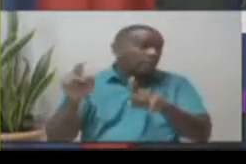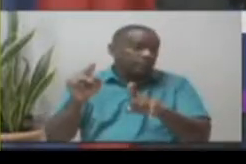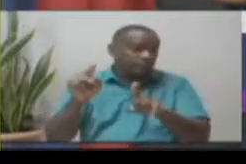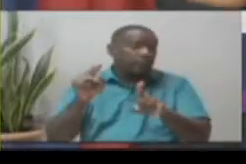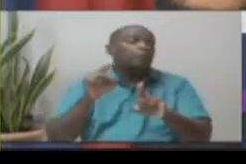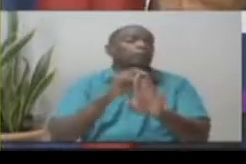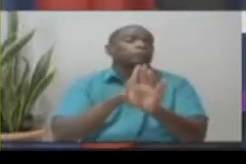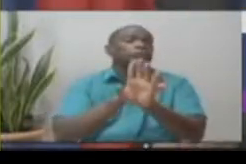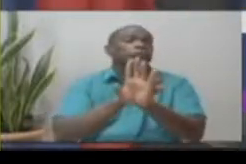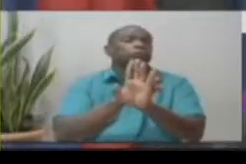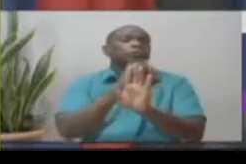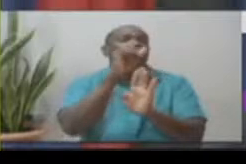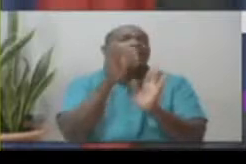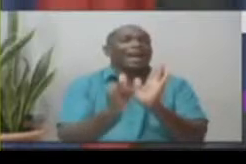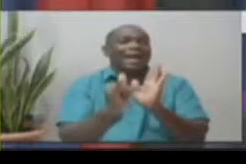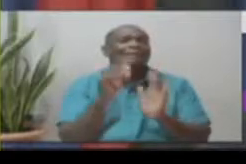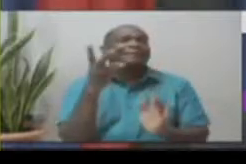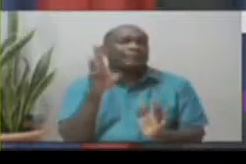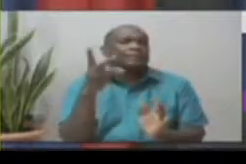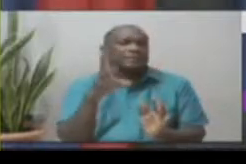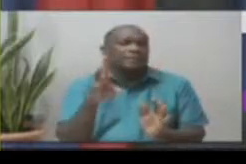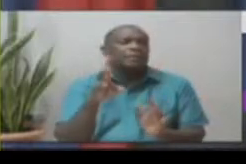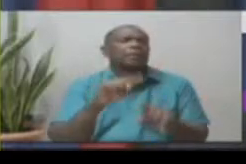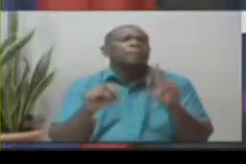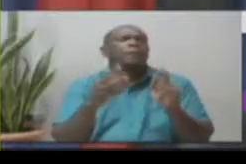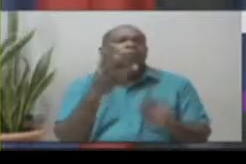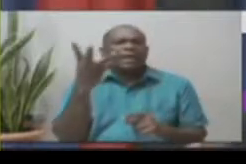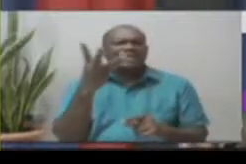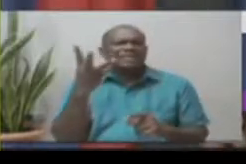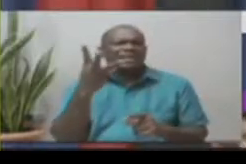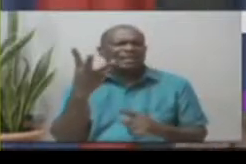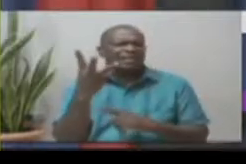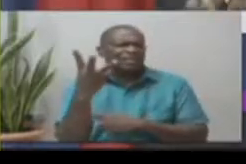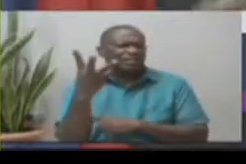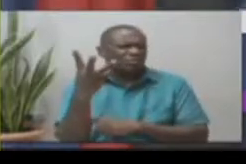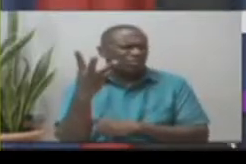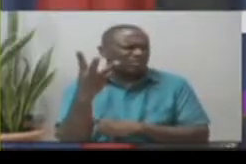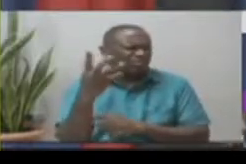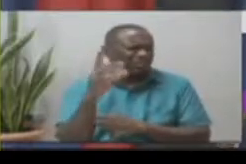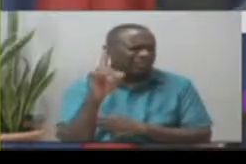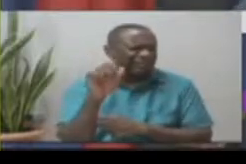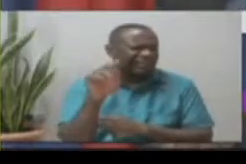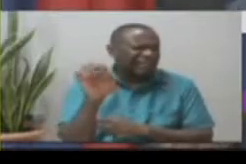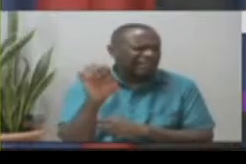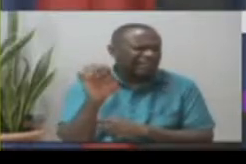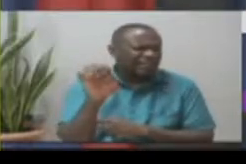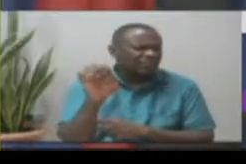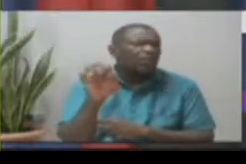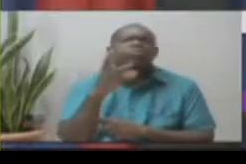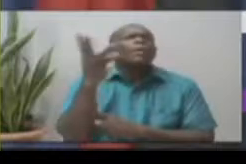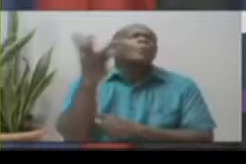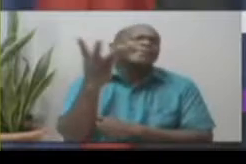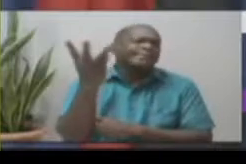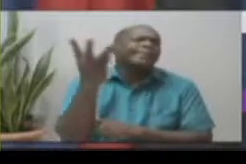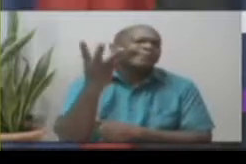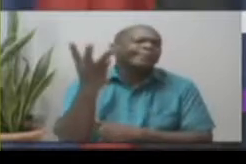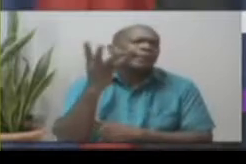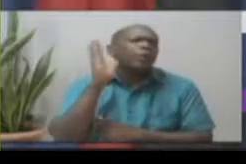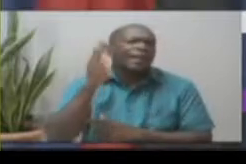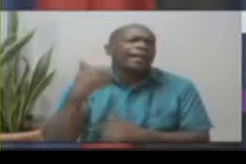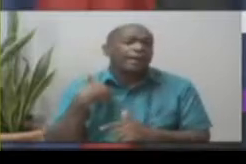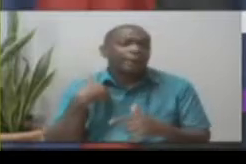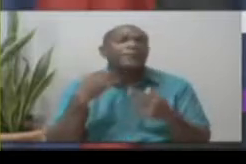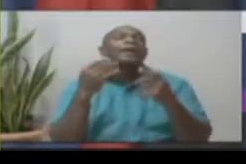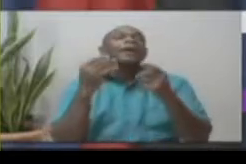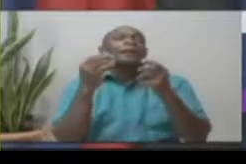the Wednesday is the 14th. On Wednesday of this week, there will be a major